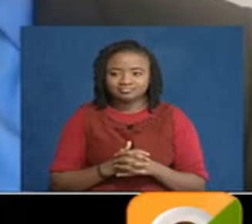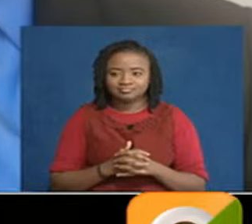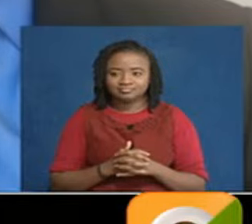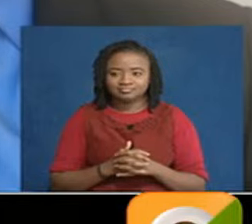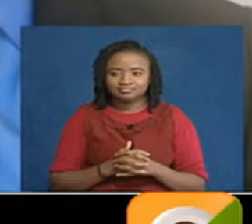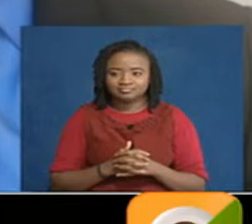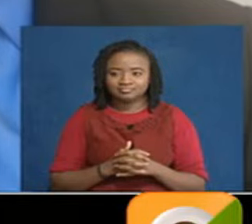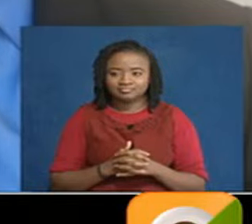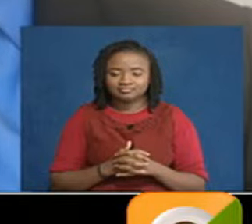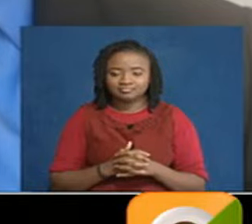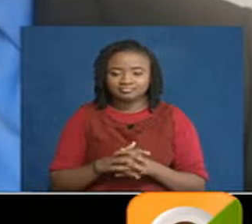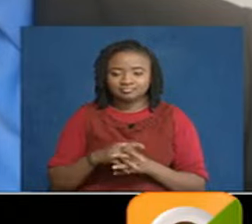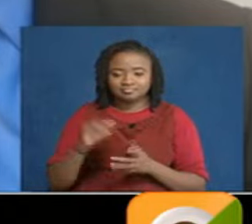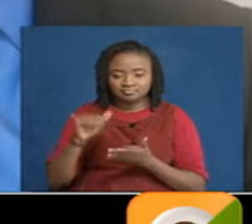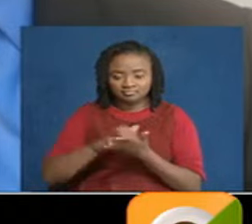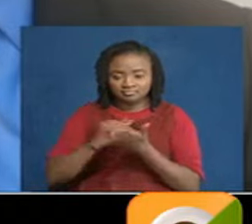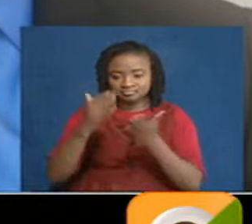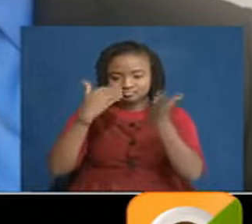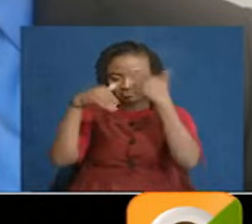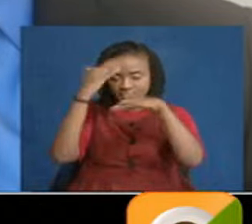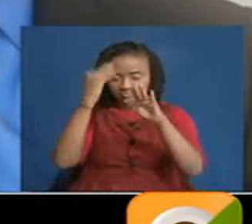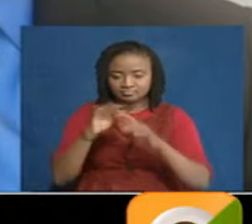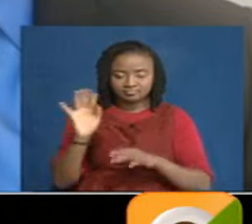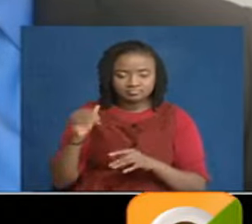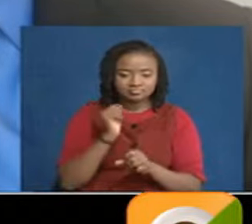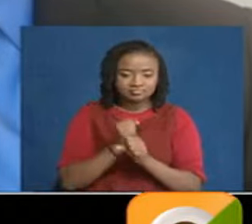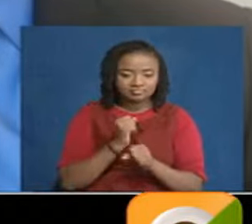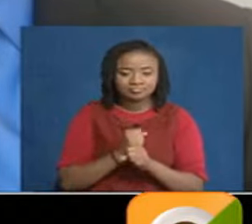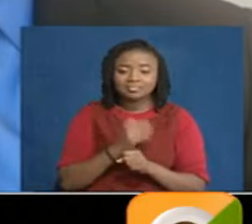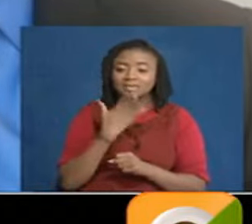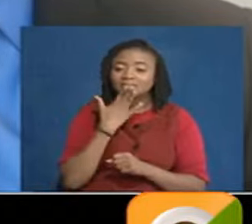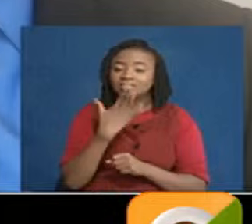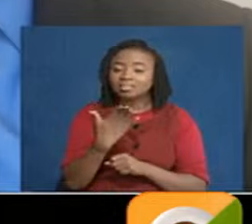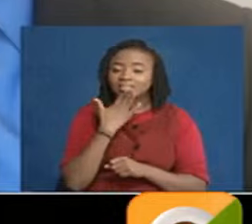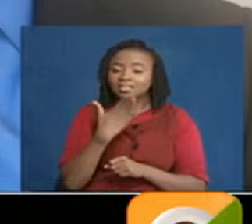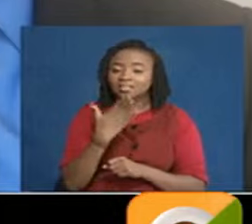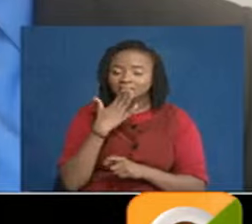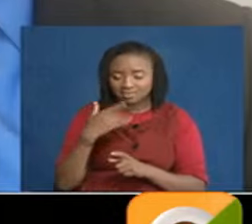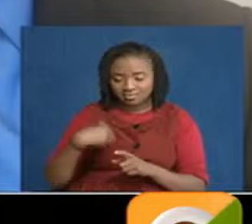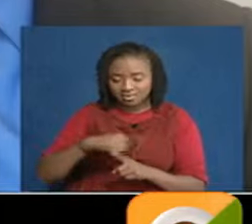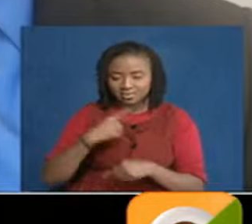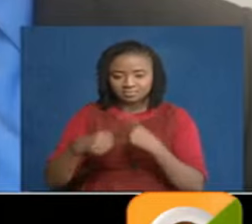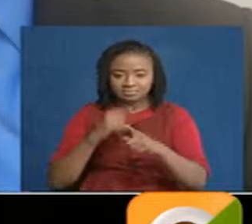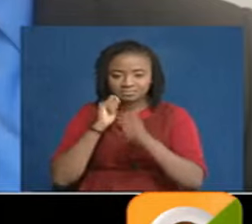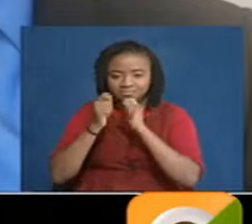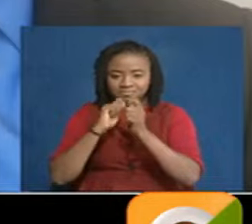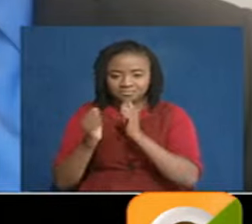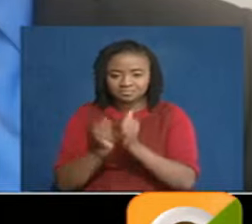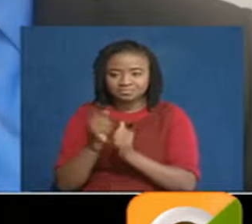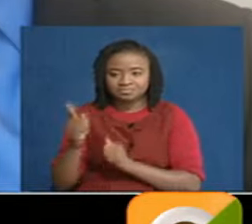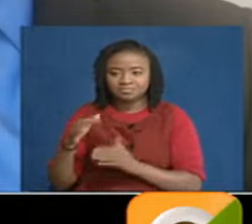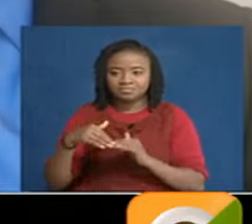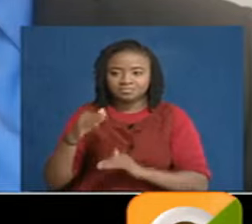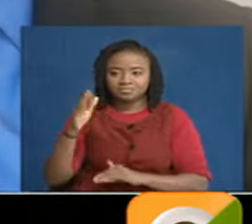at New York University. Thank you very much, Ambassador. We will continue to engage you moving forward. And